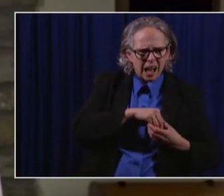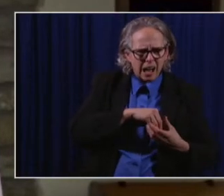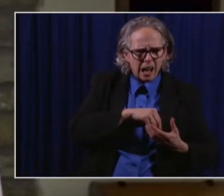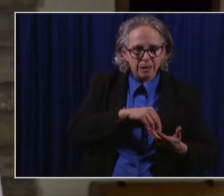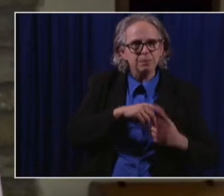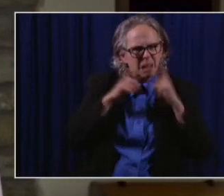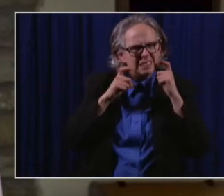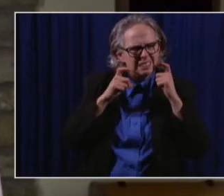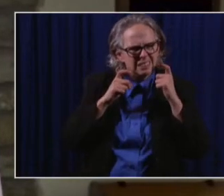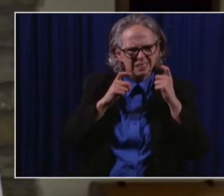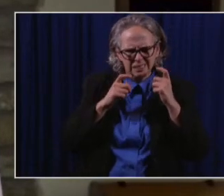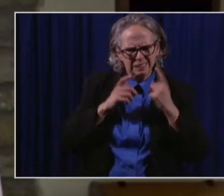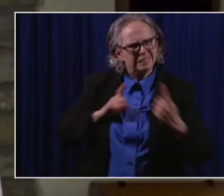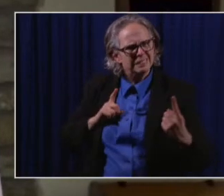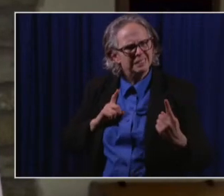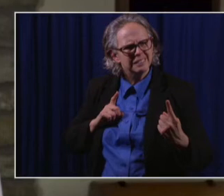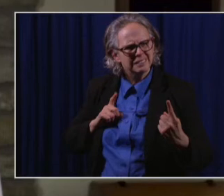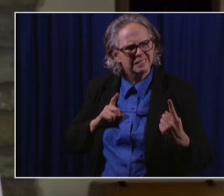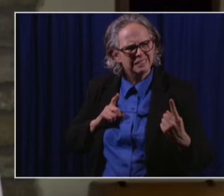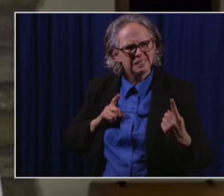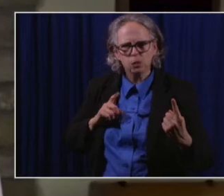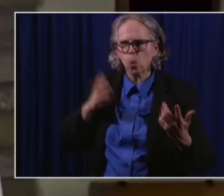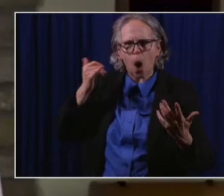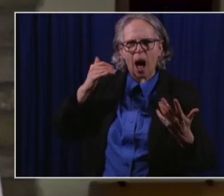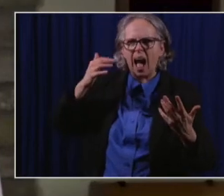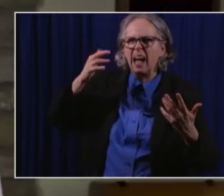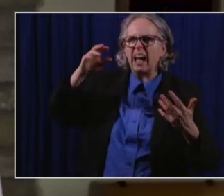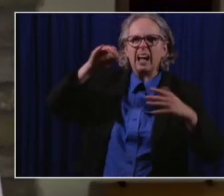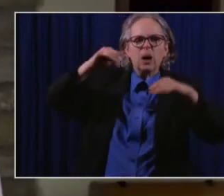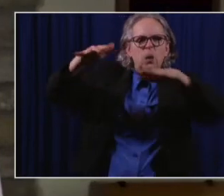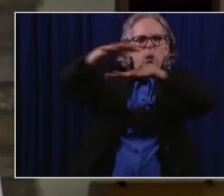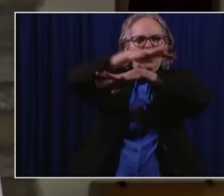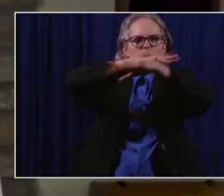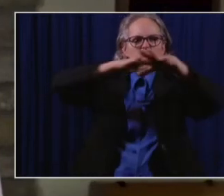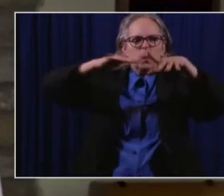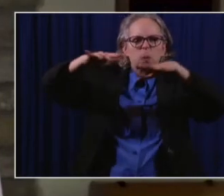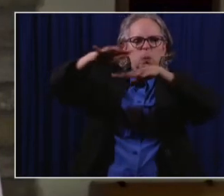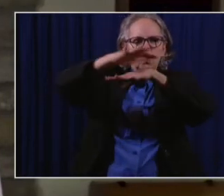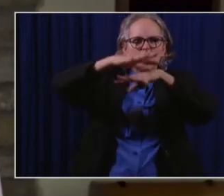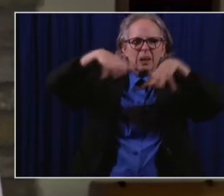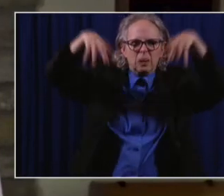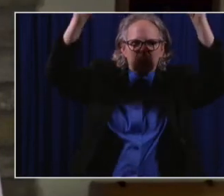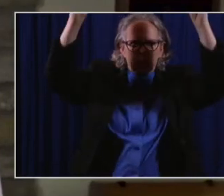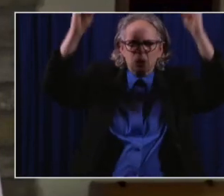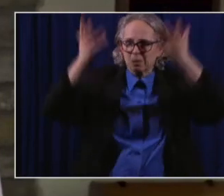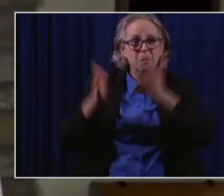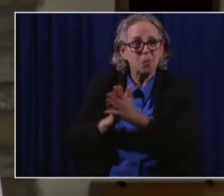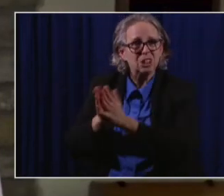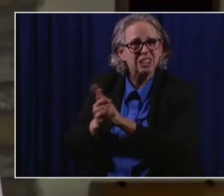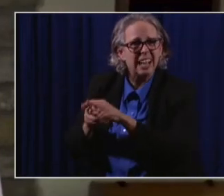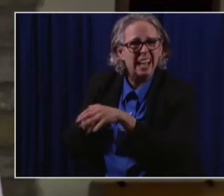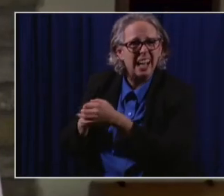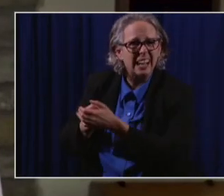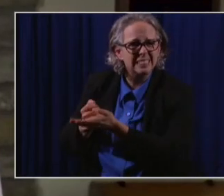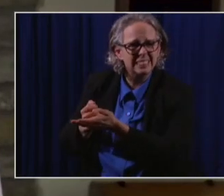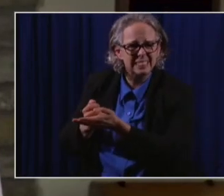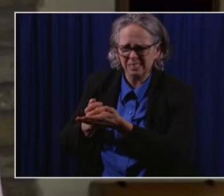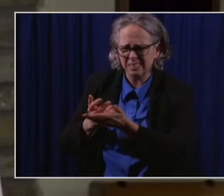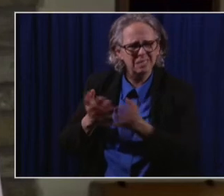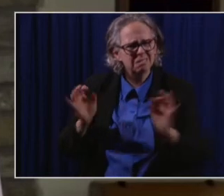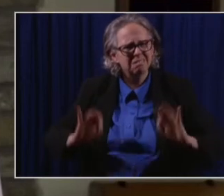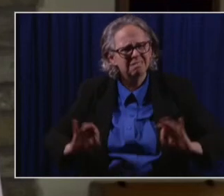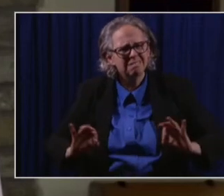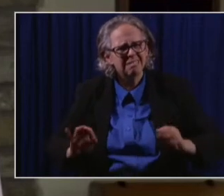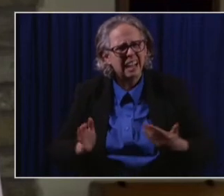air from the outside in. And wash your hands. And these are basic things. As the doctor said a moment